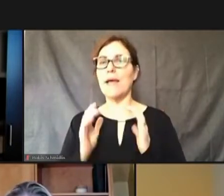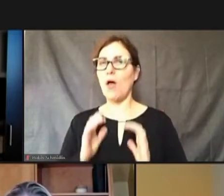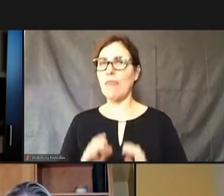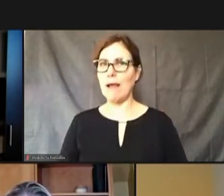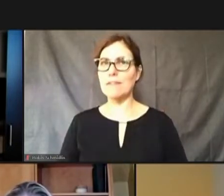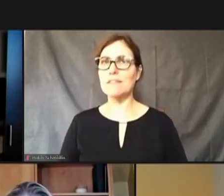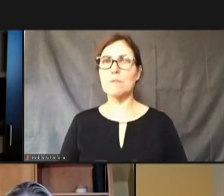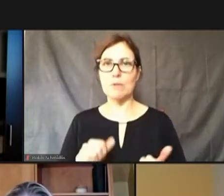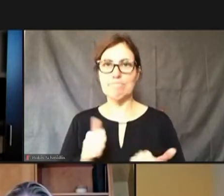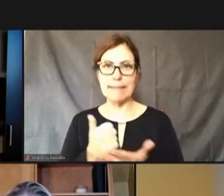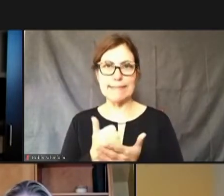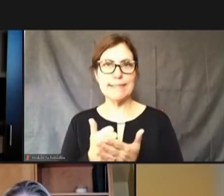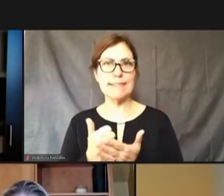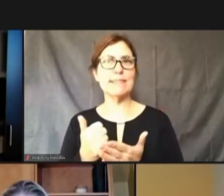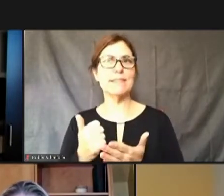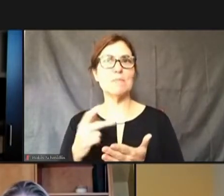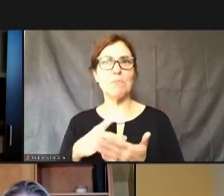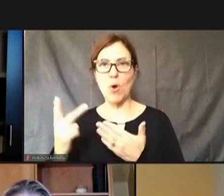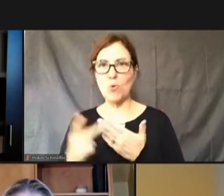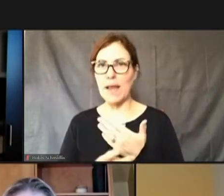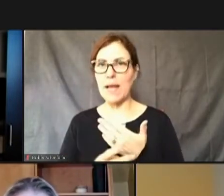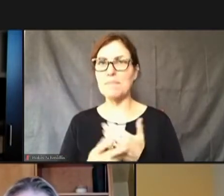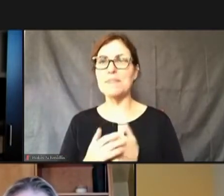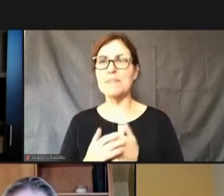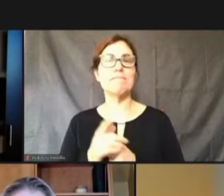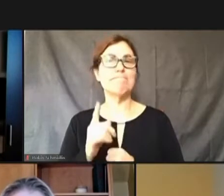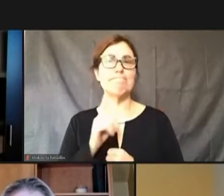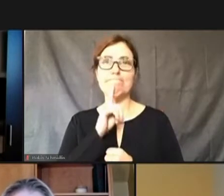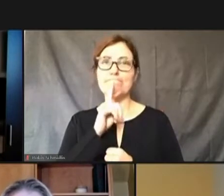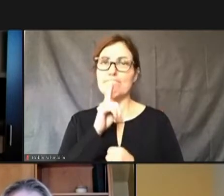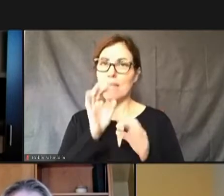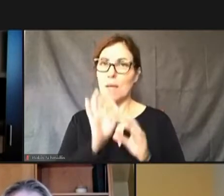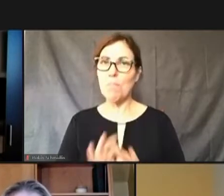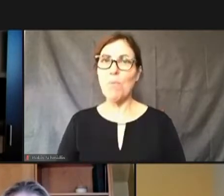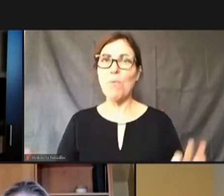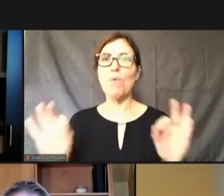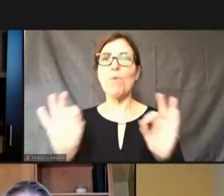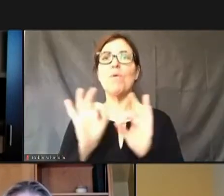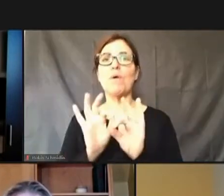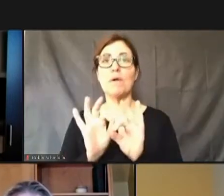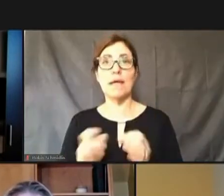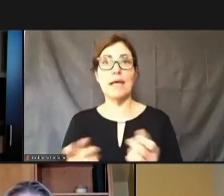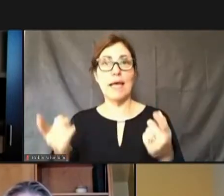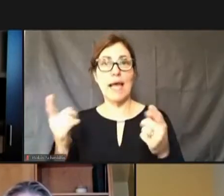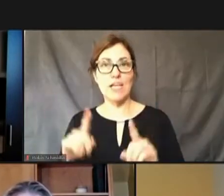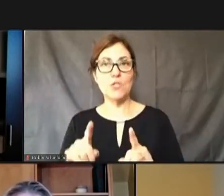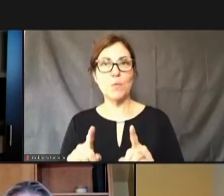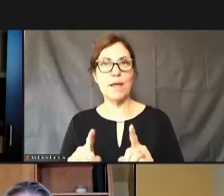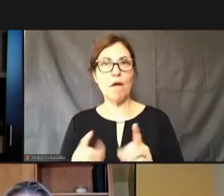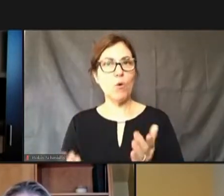it's so incredibly important that as we are rebuilding the system and